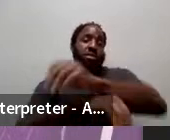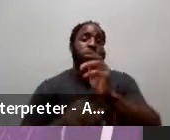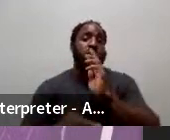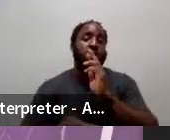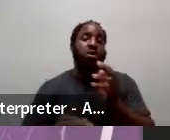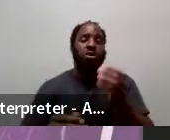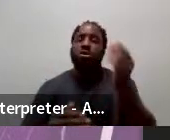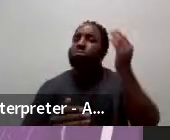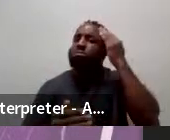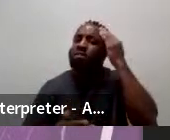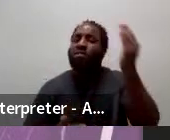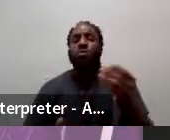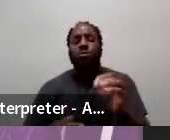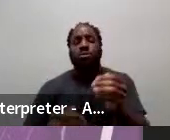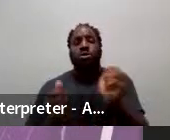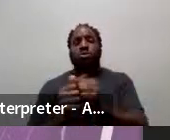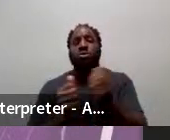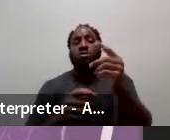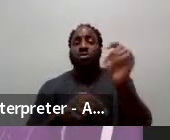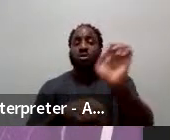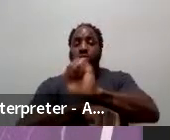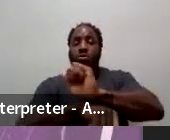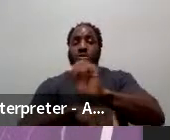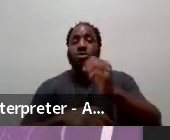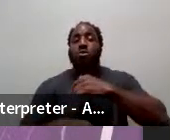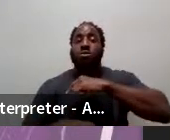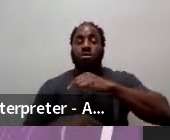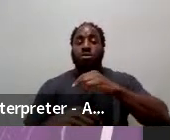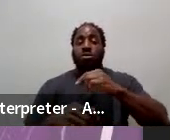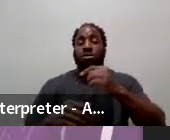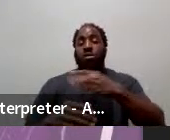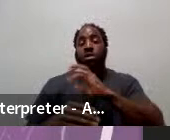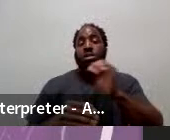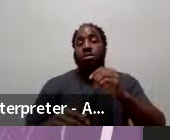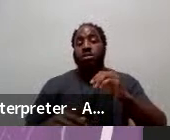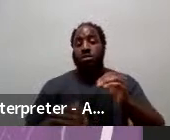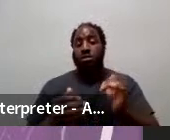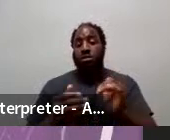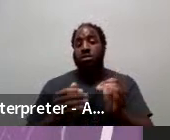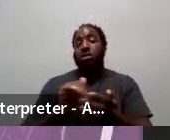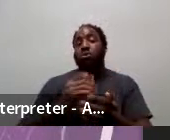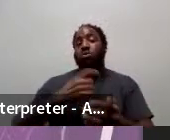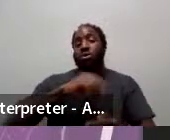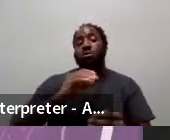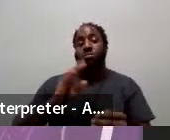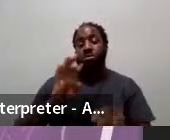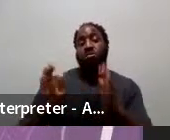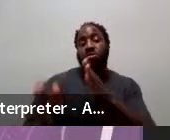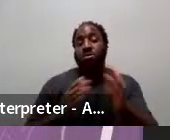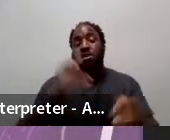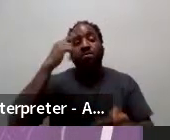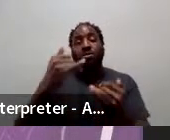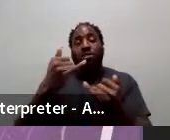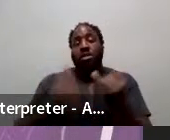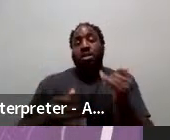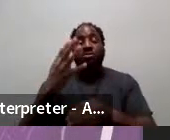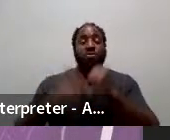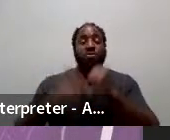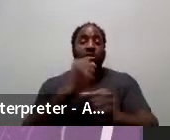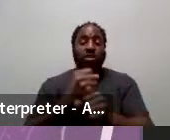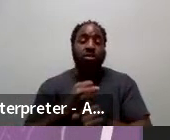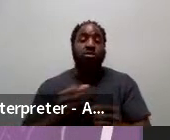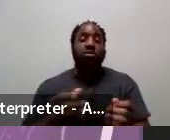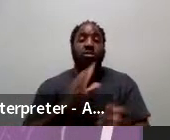familiar with the work that we have been doing to prepare for these coming stations over the past 4 years, and how